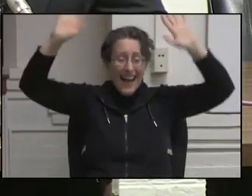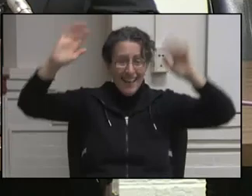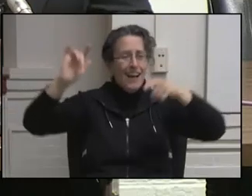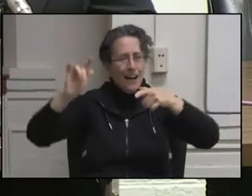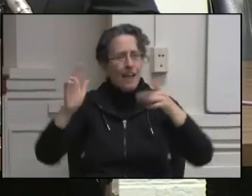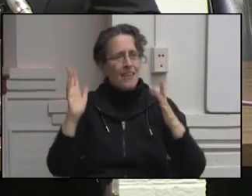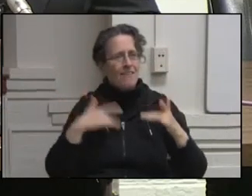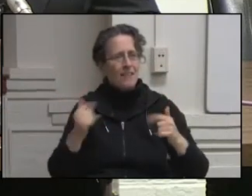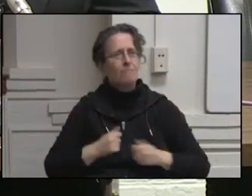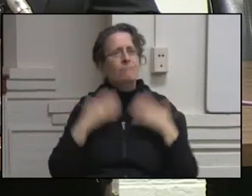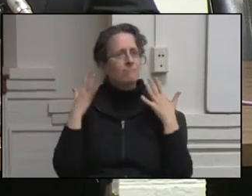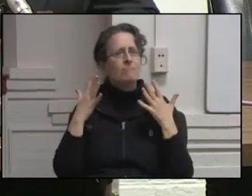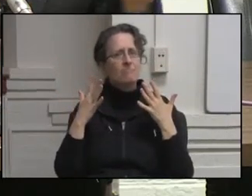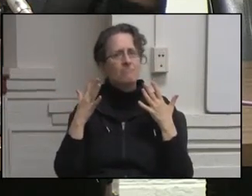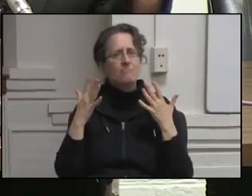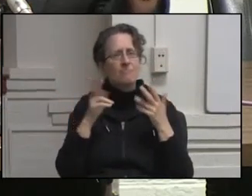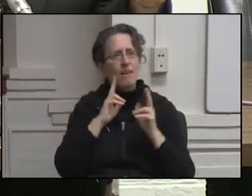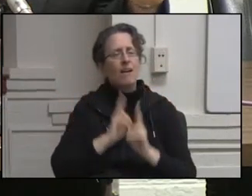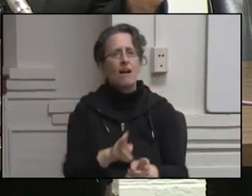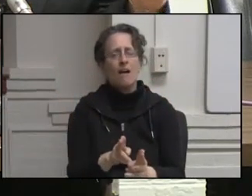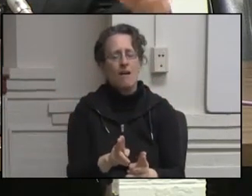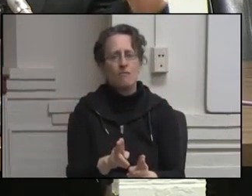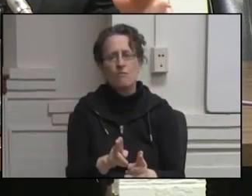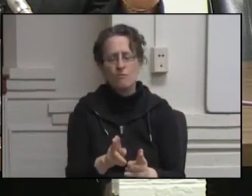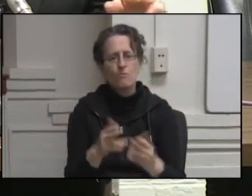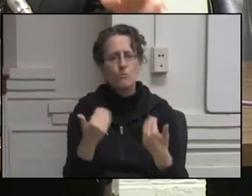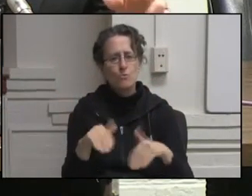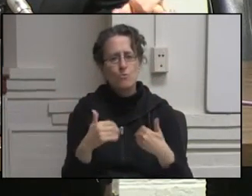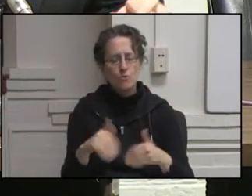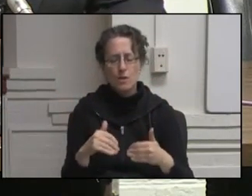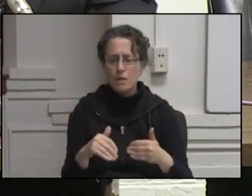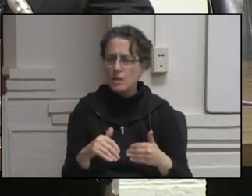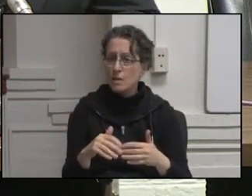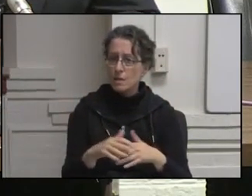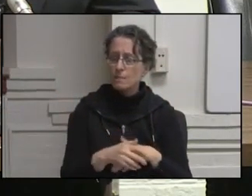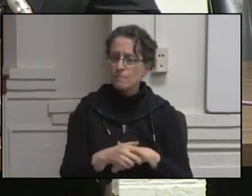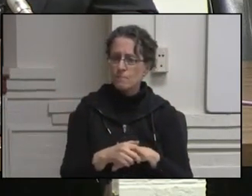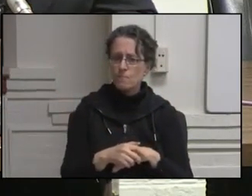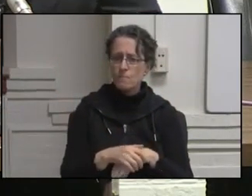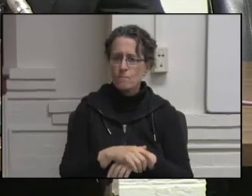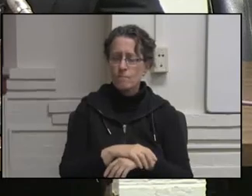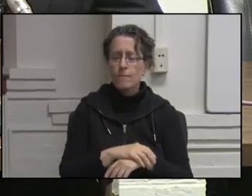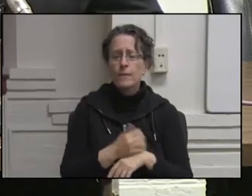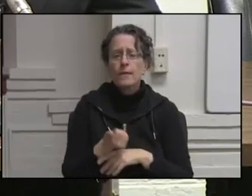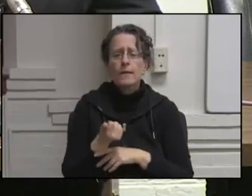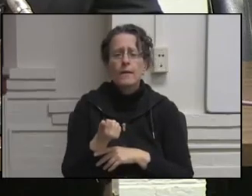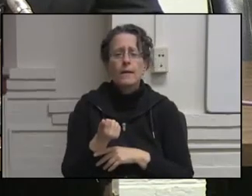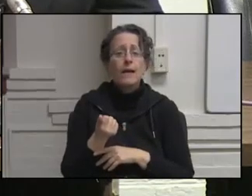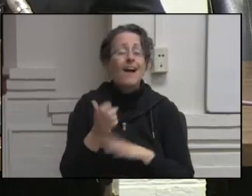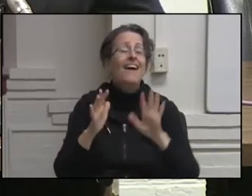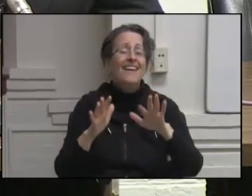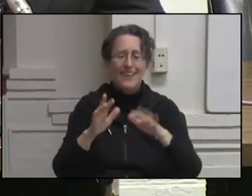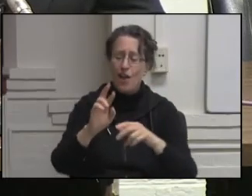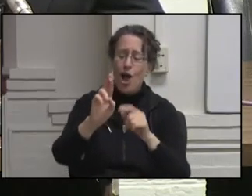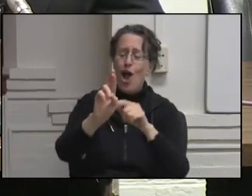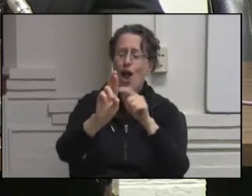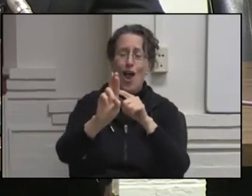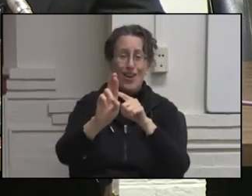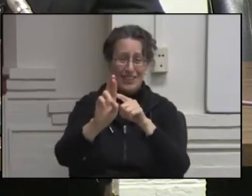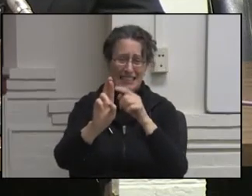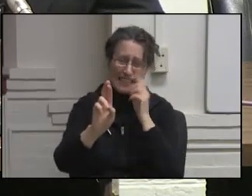We've had very few, and I don't want to use the R word, but people come out even in the rain because